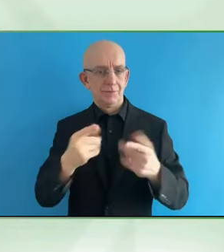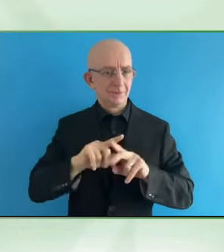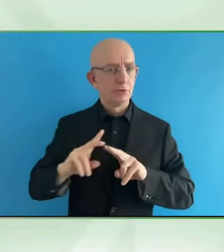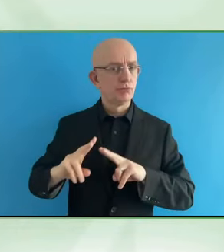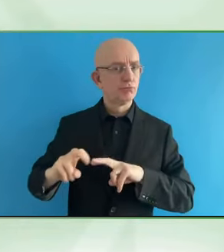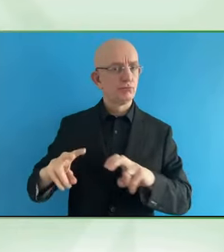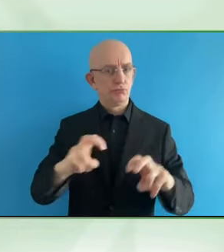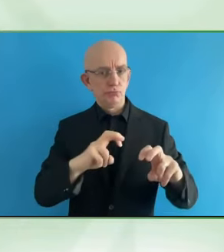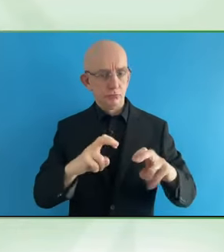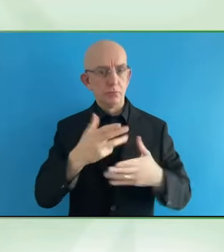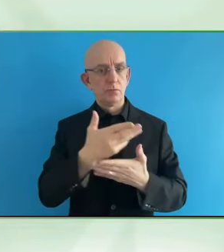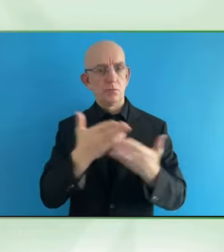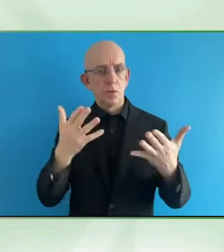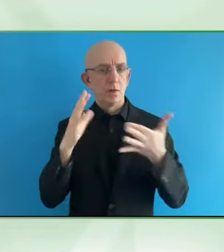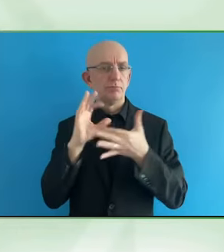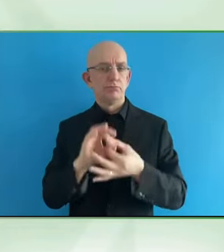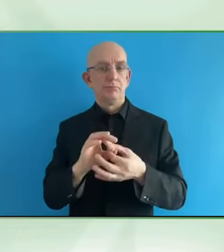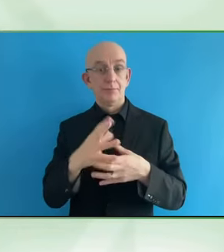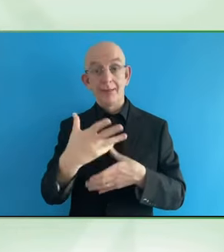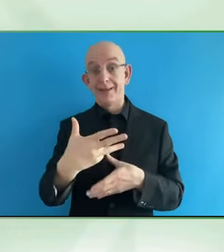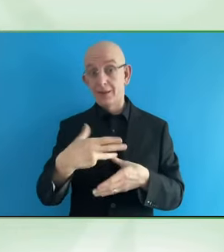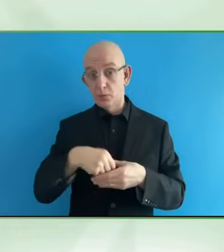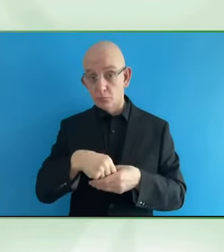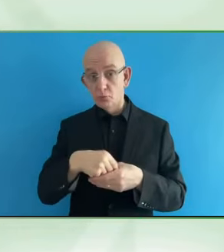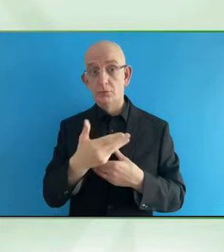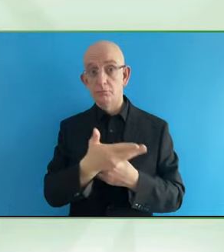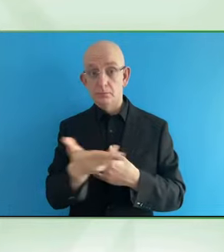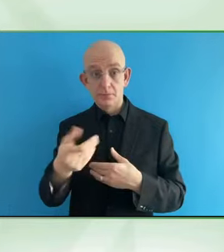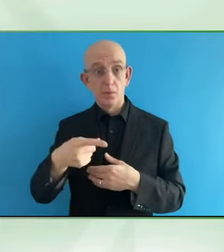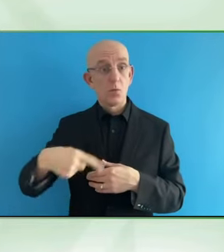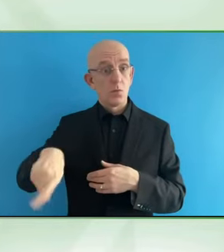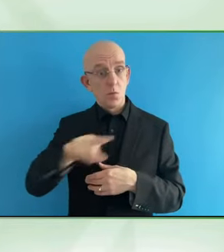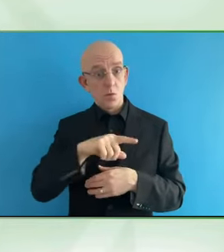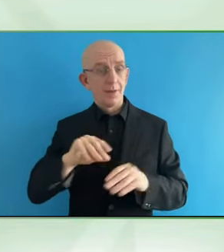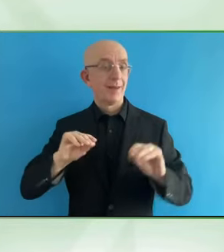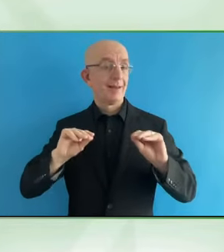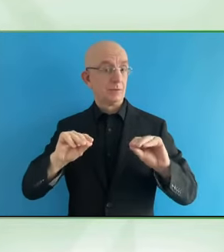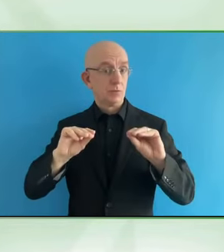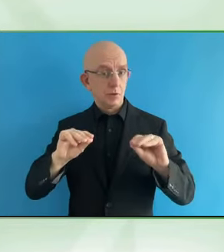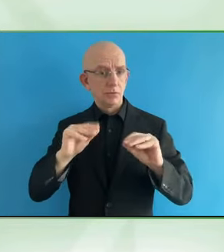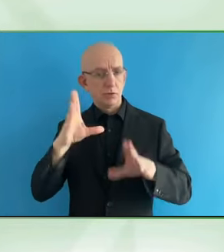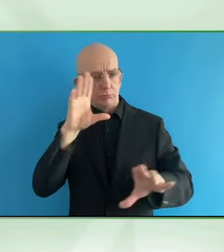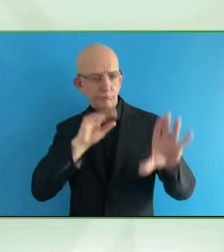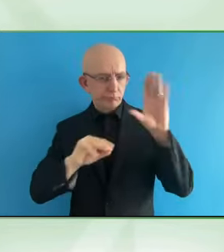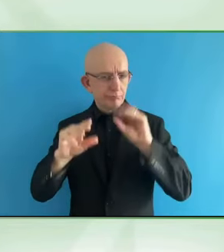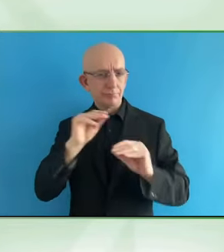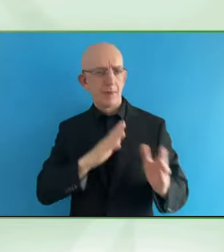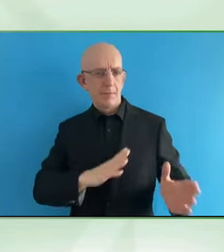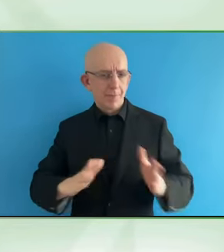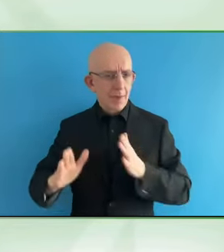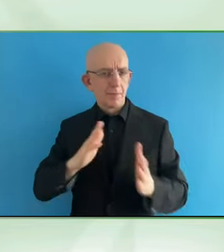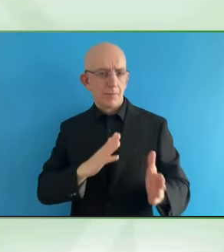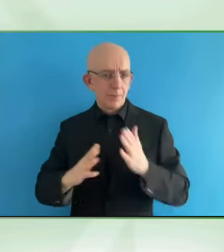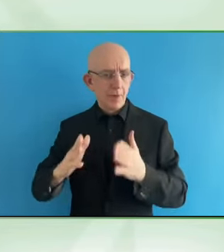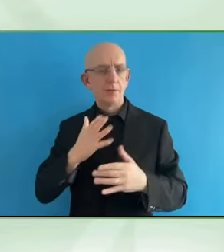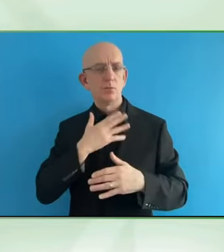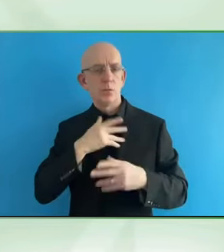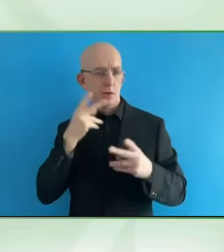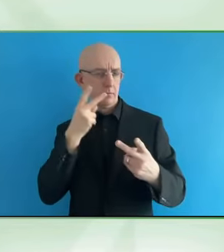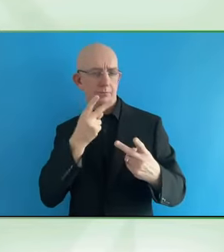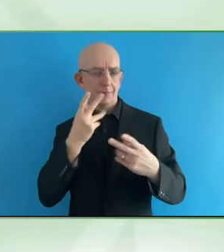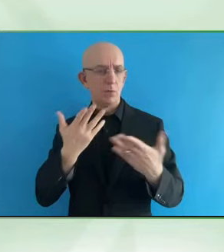planning identity of schools through a direct and cooperative involvement of all